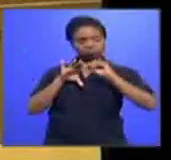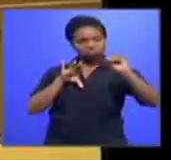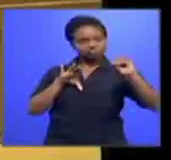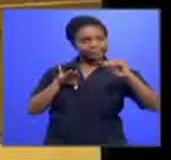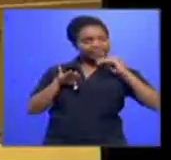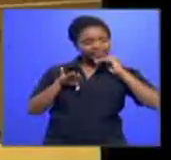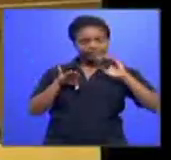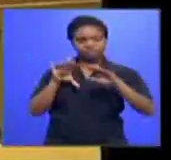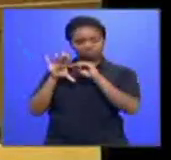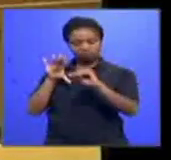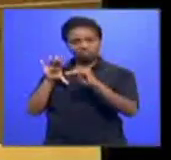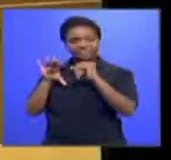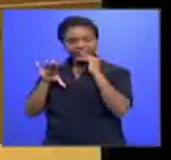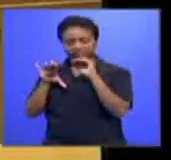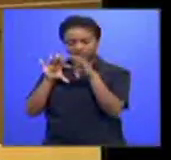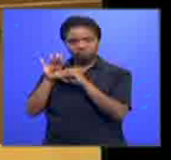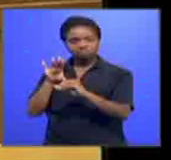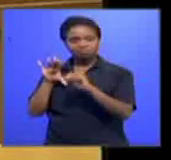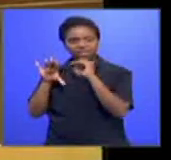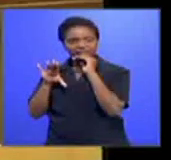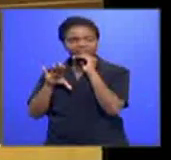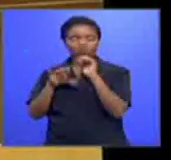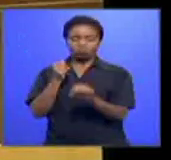to support public spending.